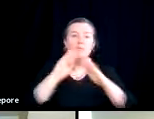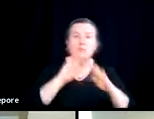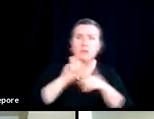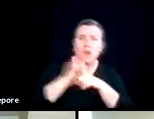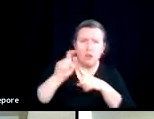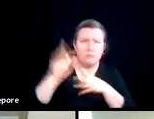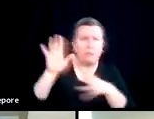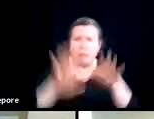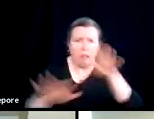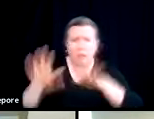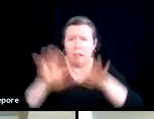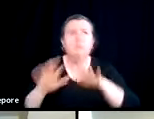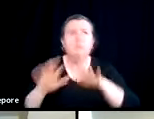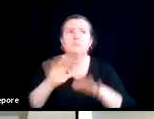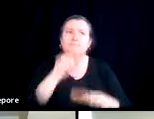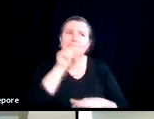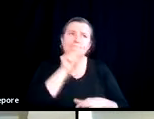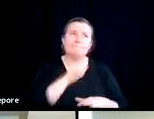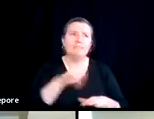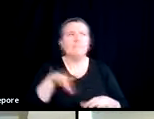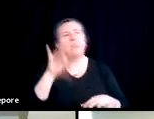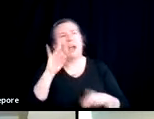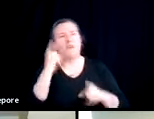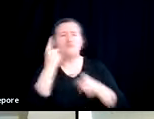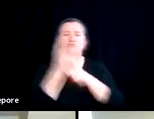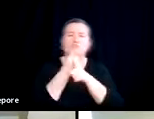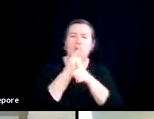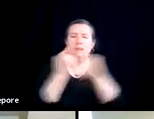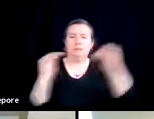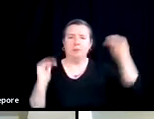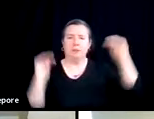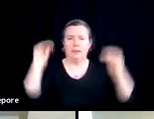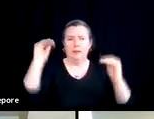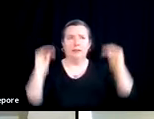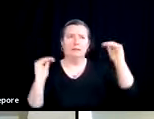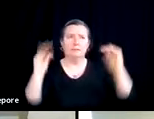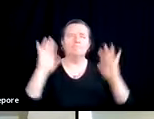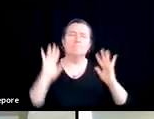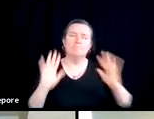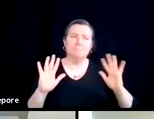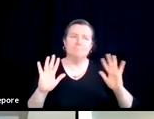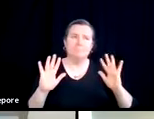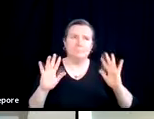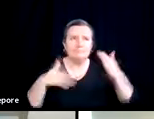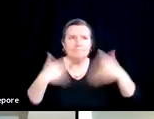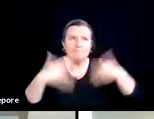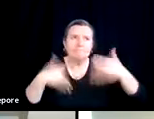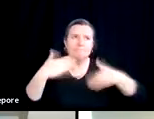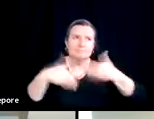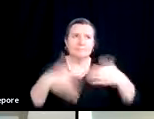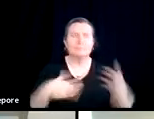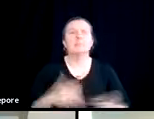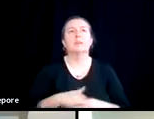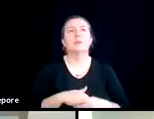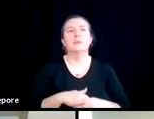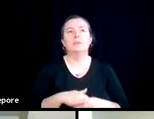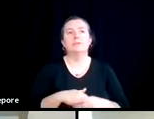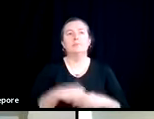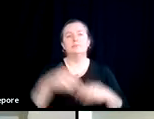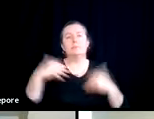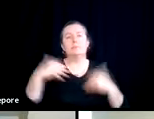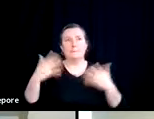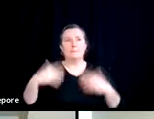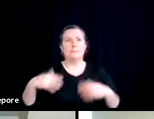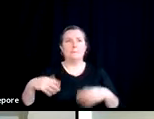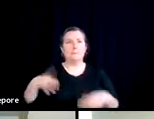a happy medium here, but absolutely under active consideration. I think we've been clear, at least about the UK.